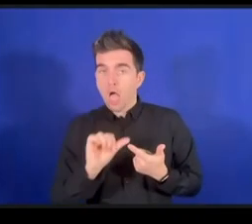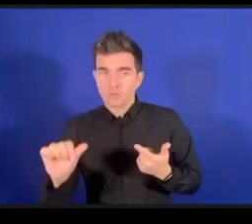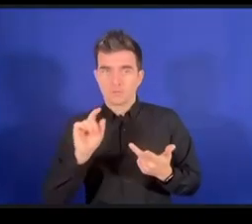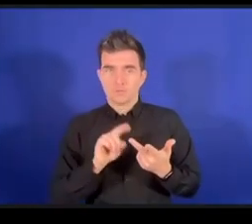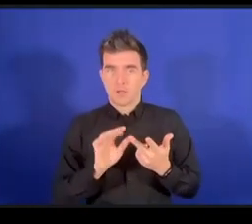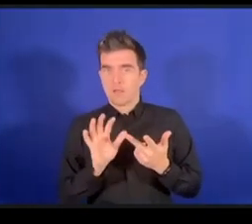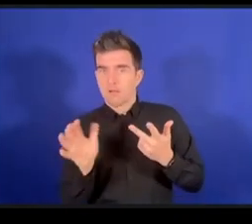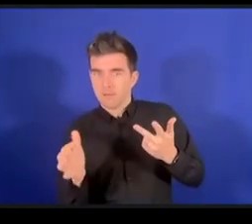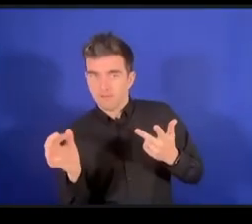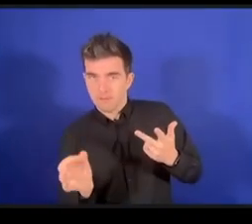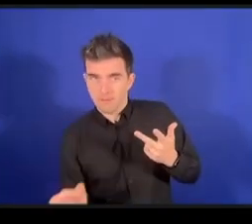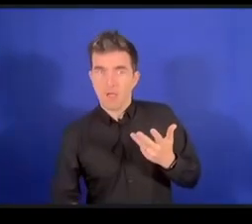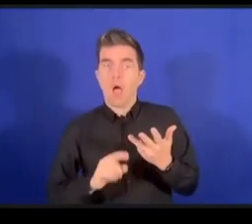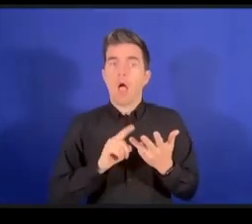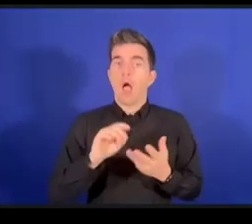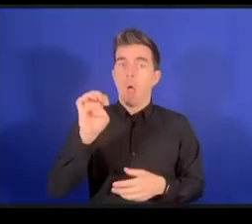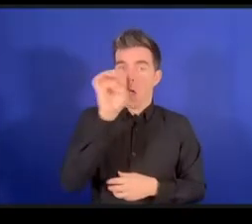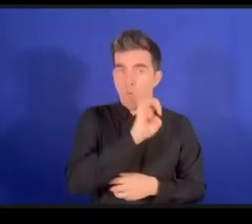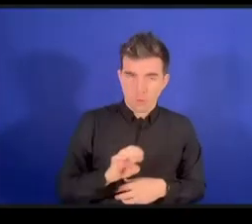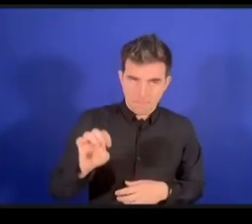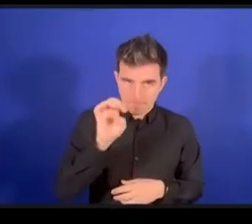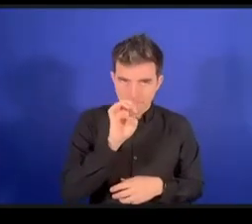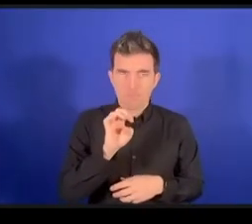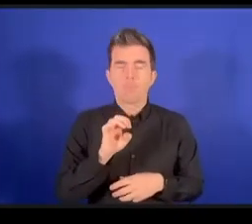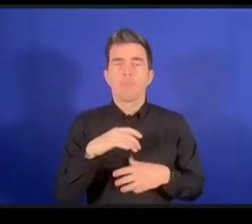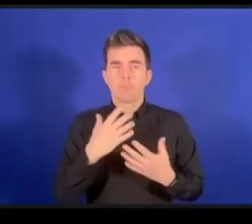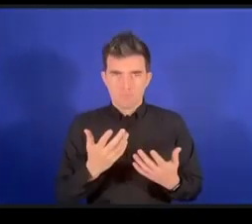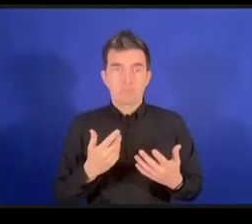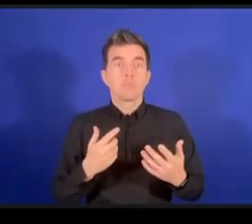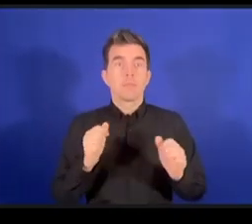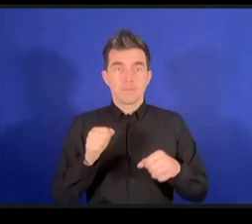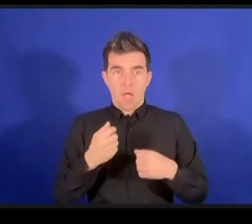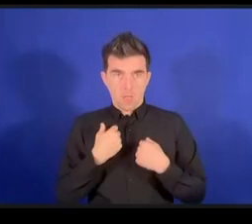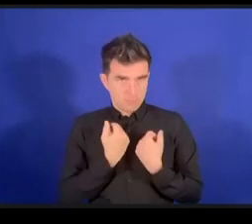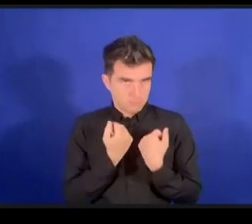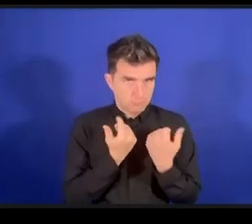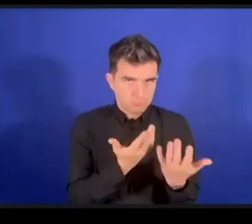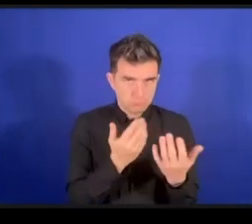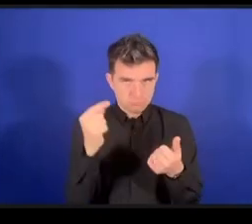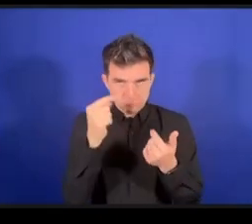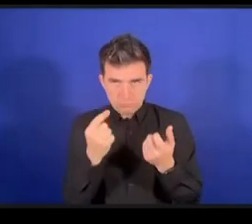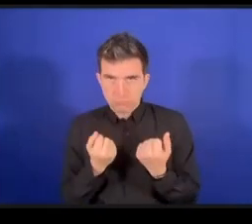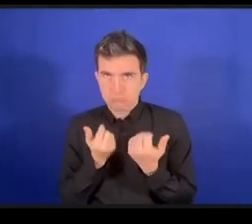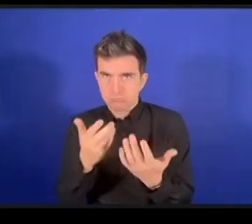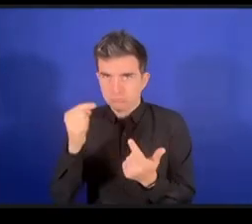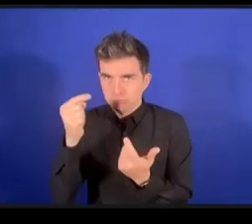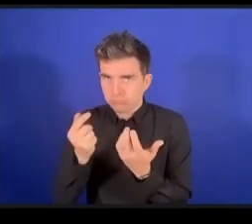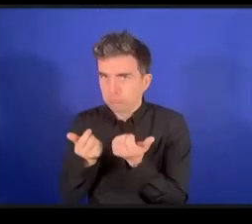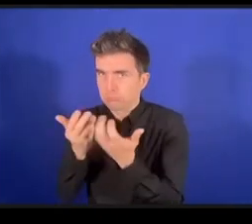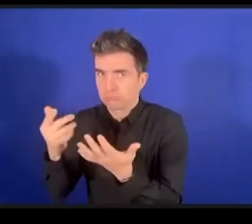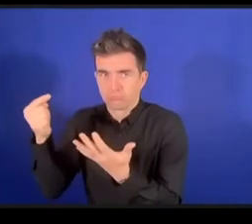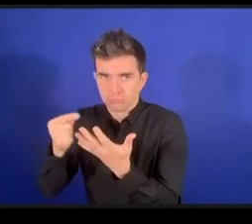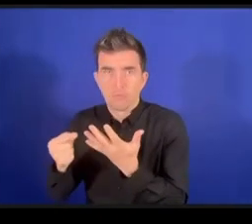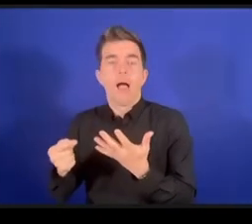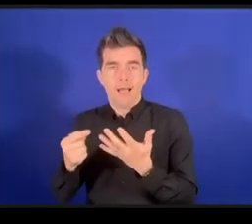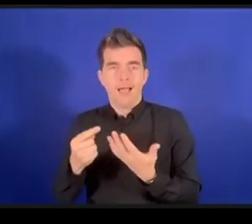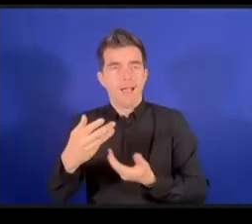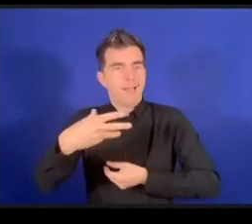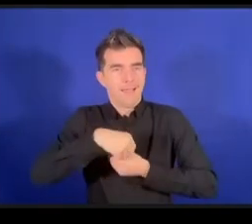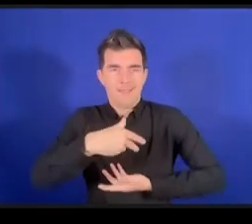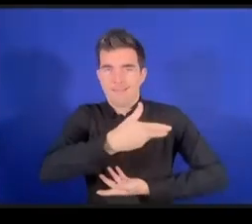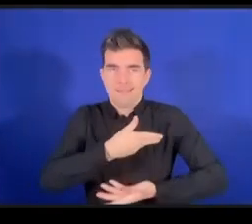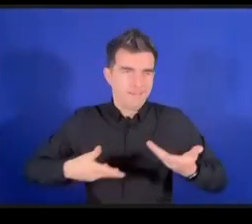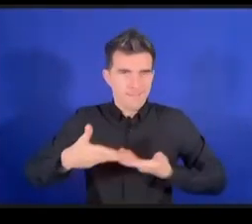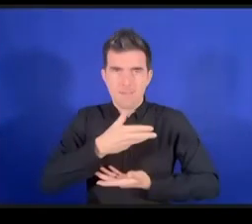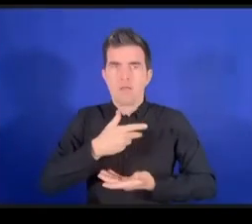funds of the support of Google and WindSurf, to actually enable them, along with